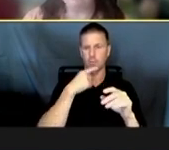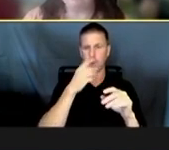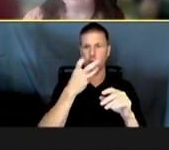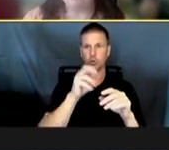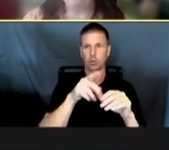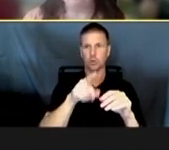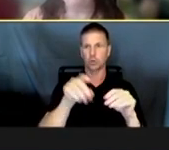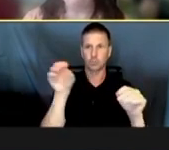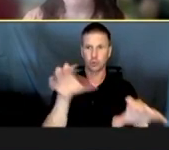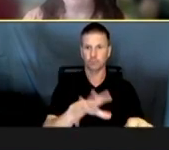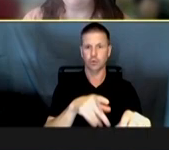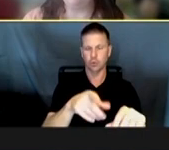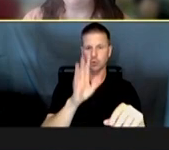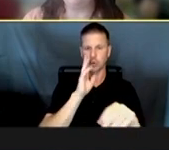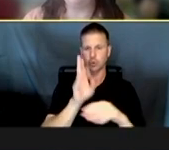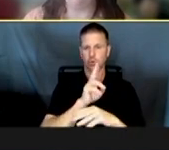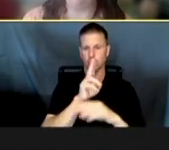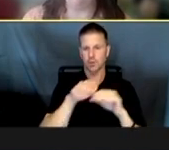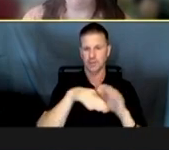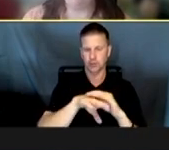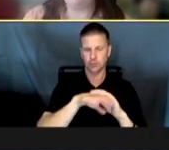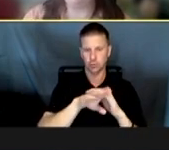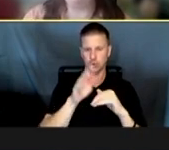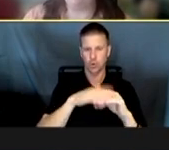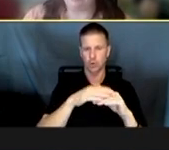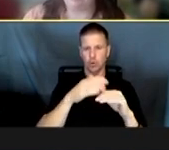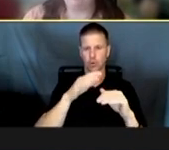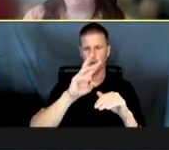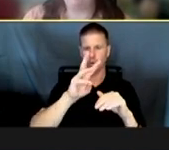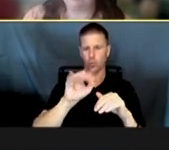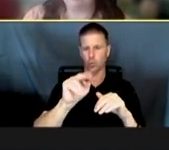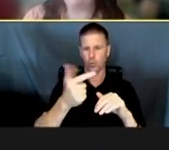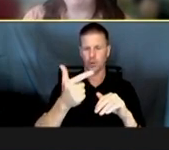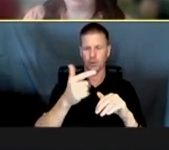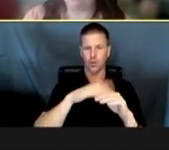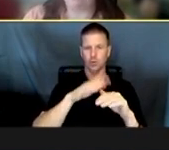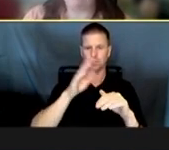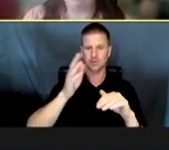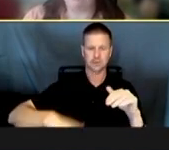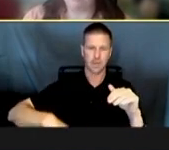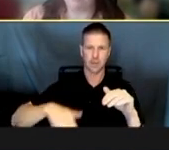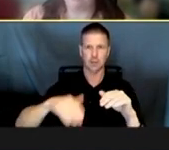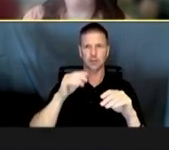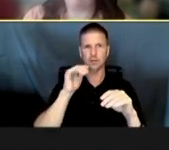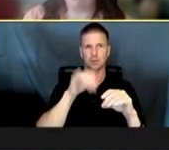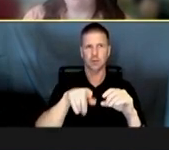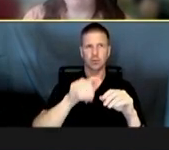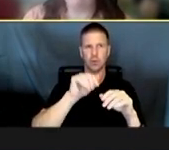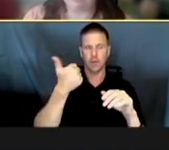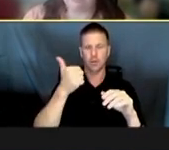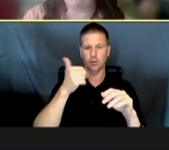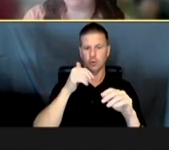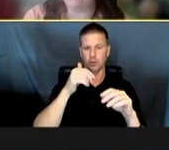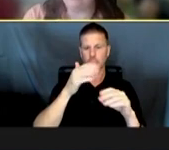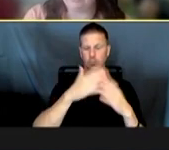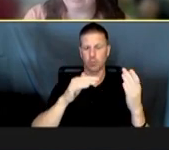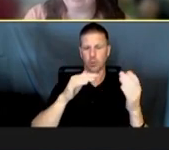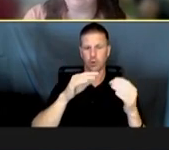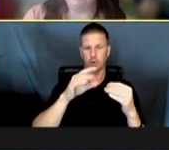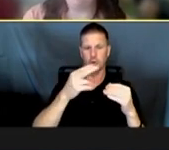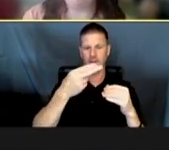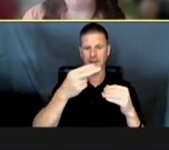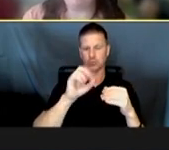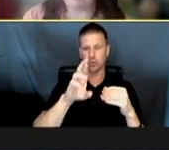moved in, you would use the entrances on the wings, on the sides that were the other components of the H or the